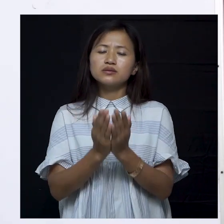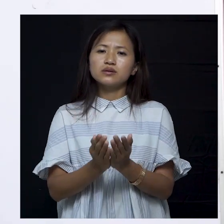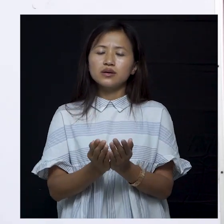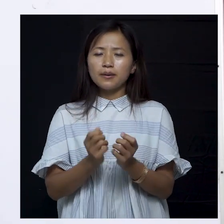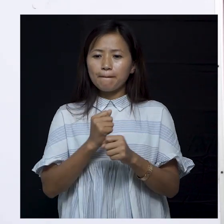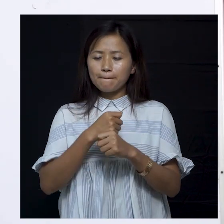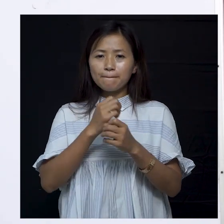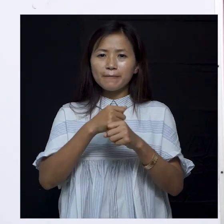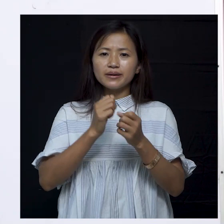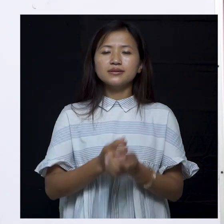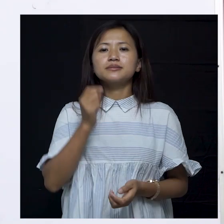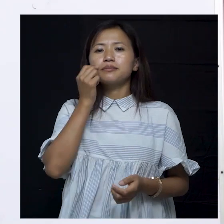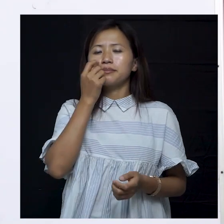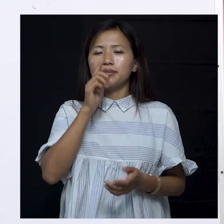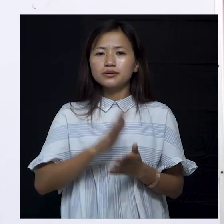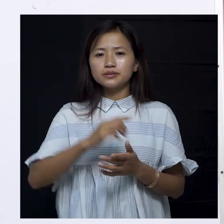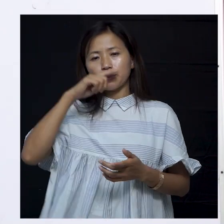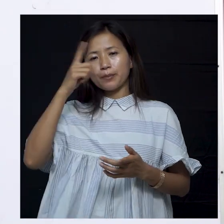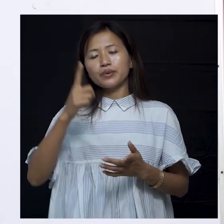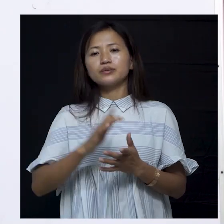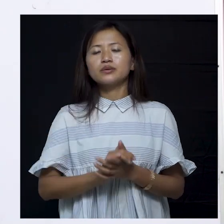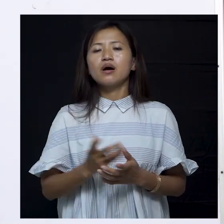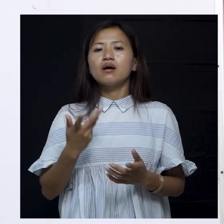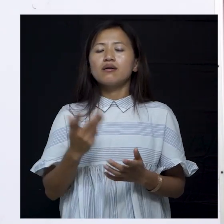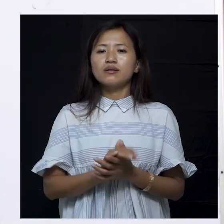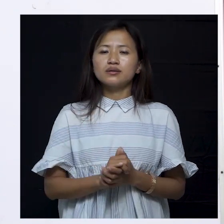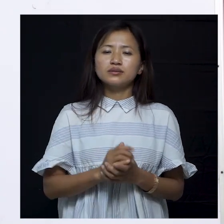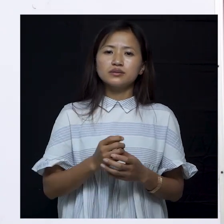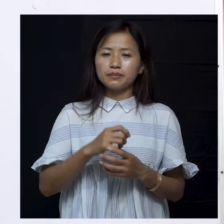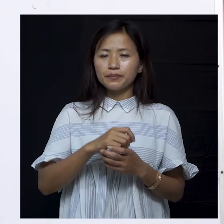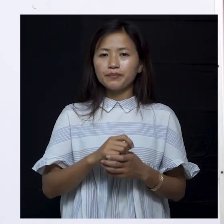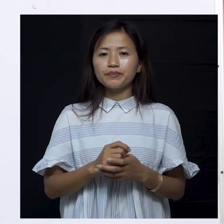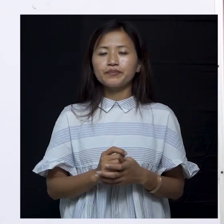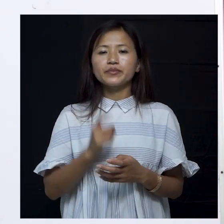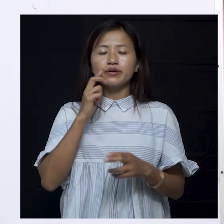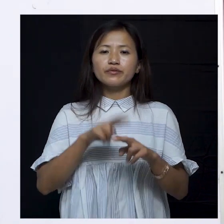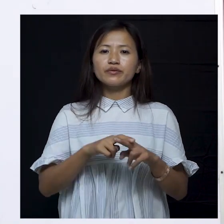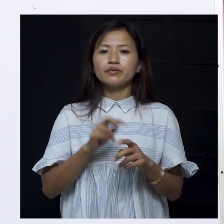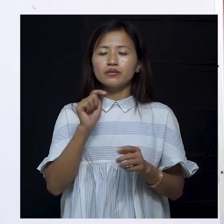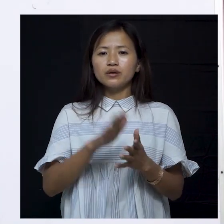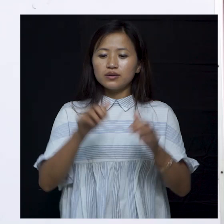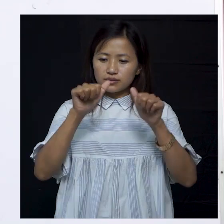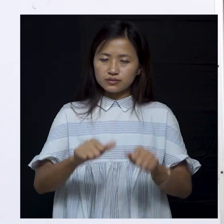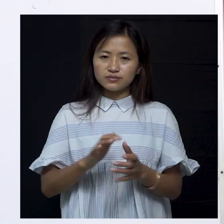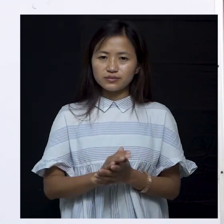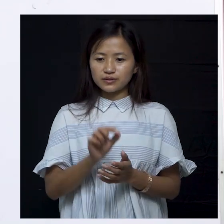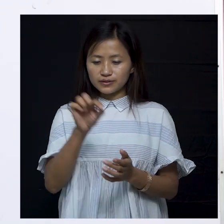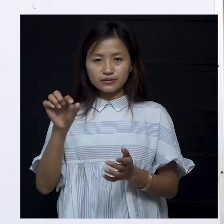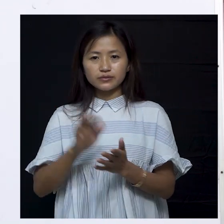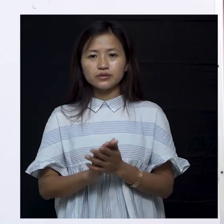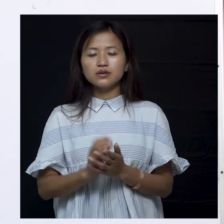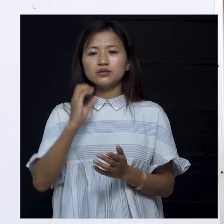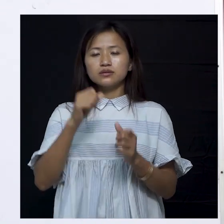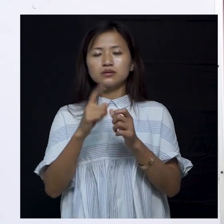his parents proud. Why did he study hard? So that he will make his parents proud, okay? If you are unable to identify between cause